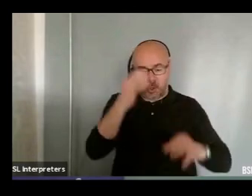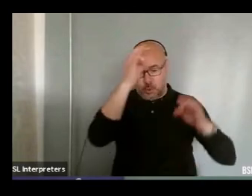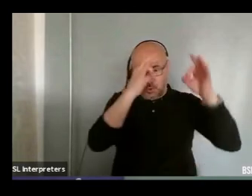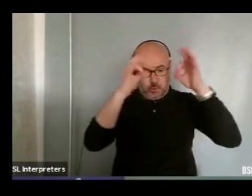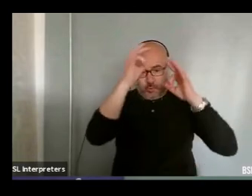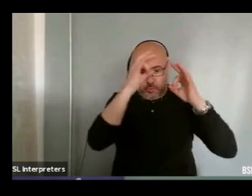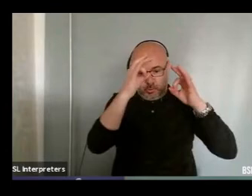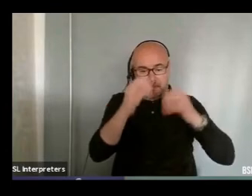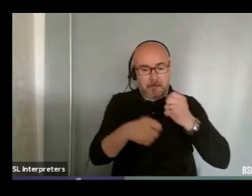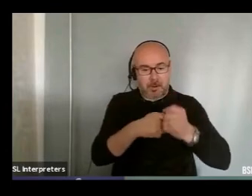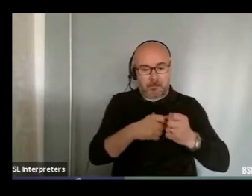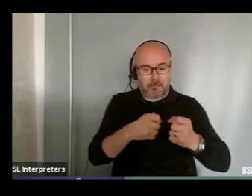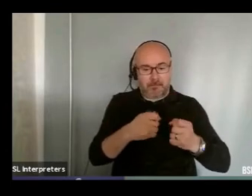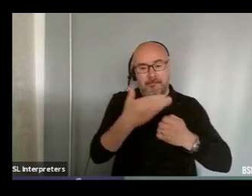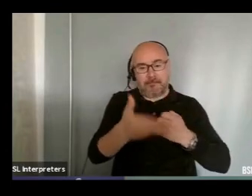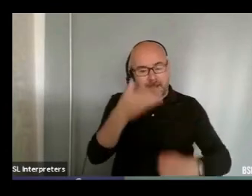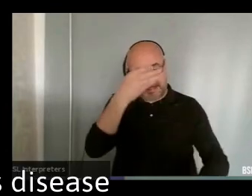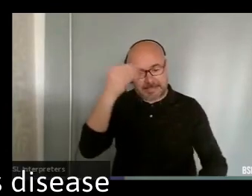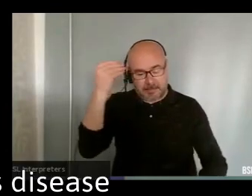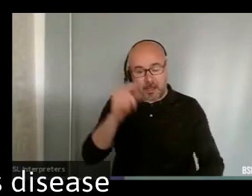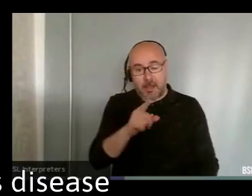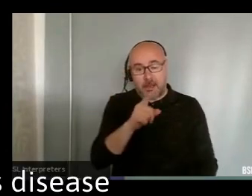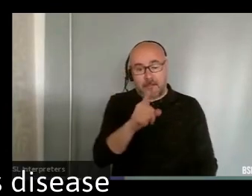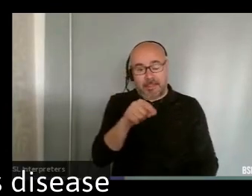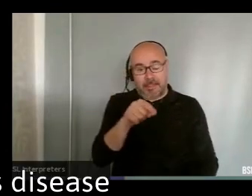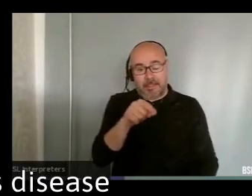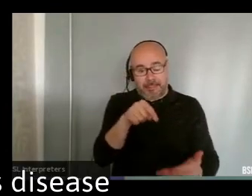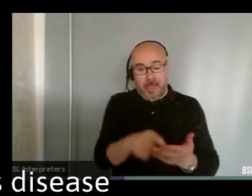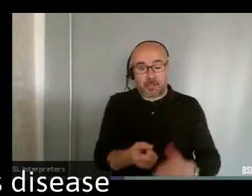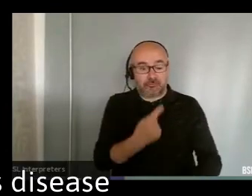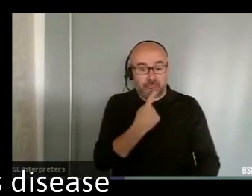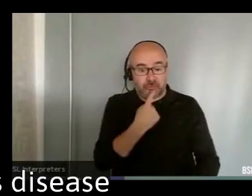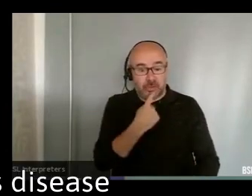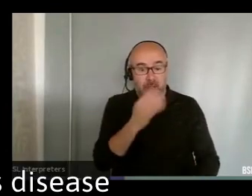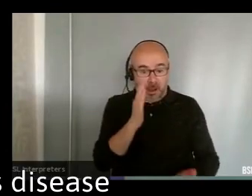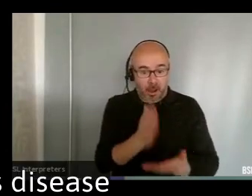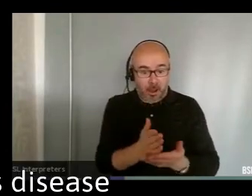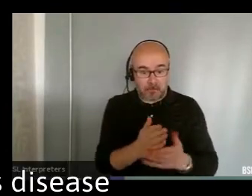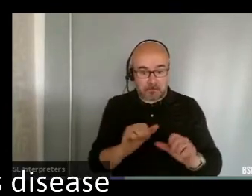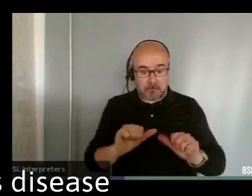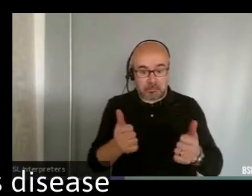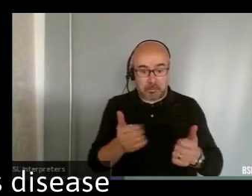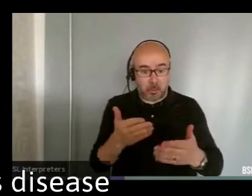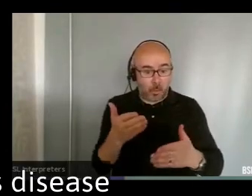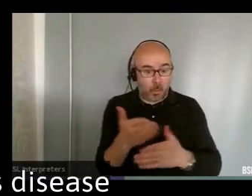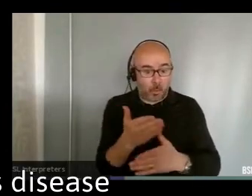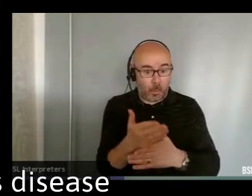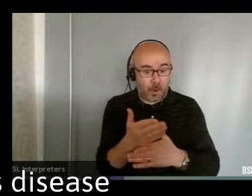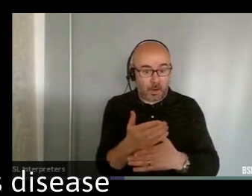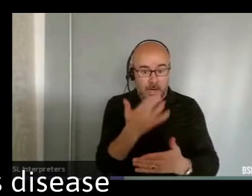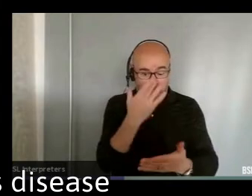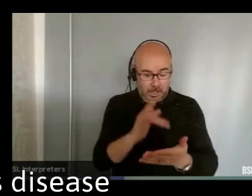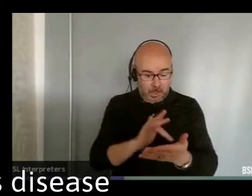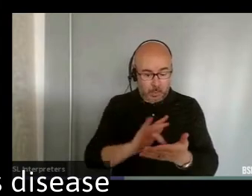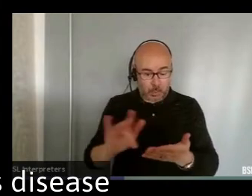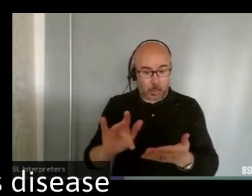drug manufacturer Biogen have got that wrong. But if what we think that Alzheimer's